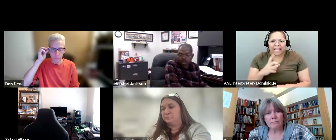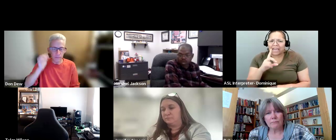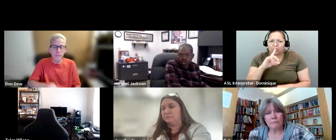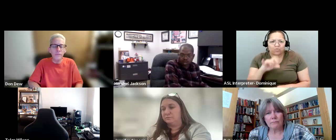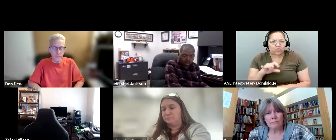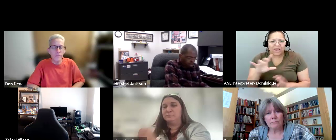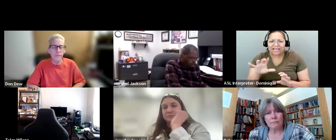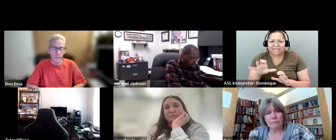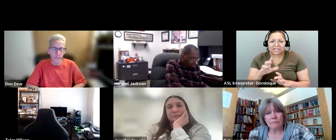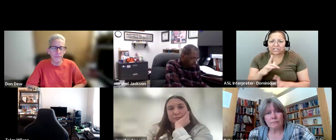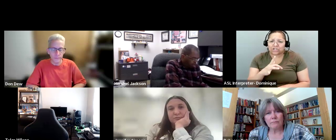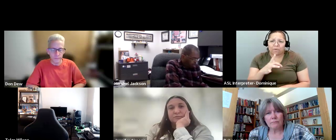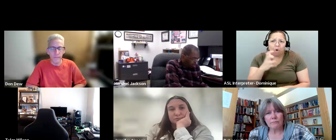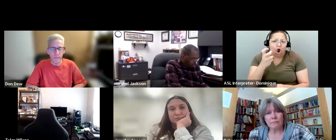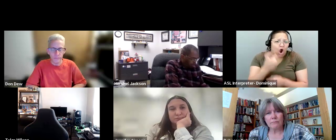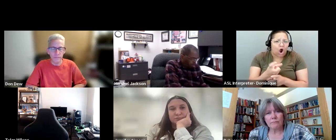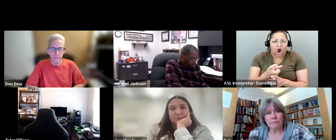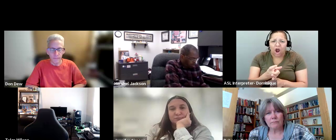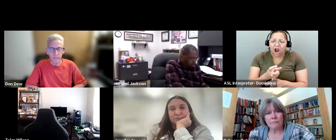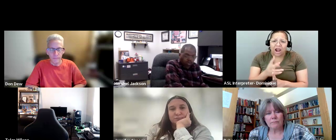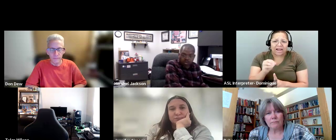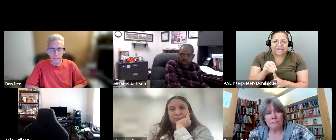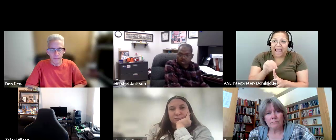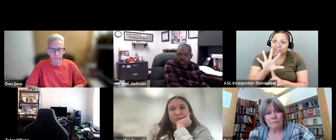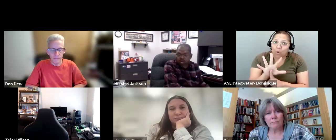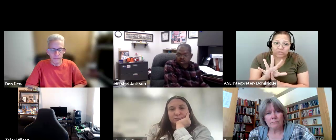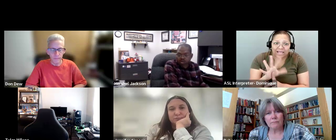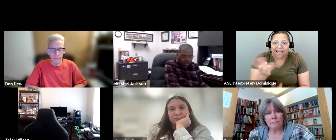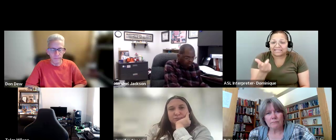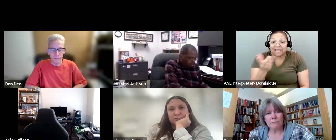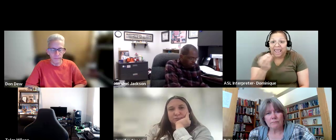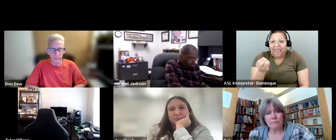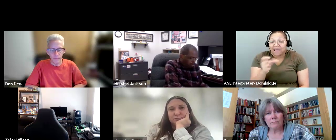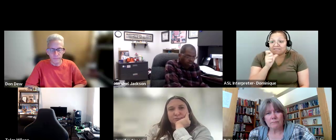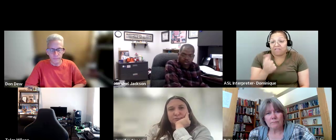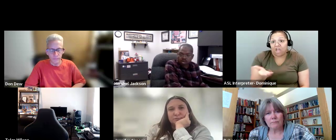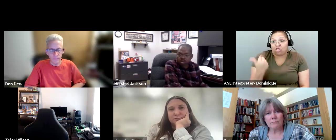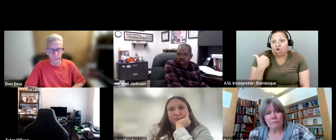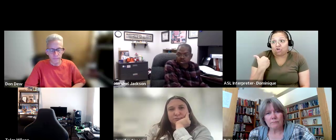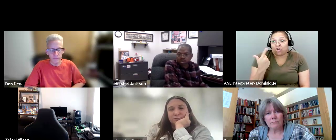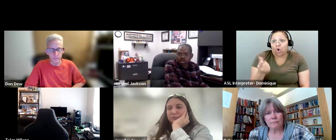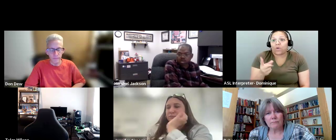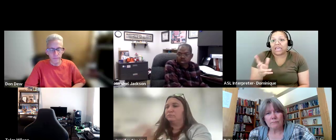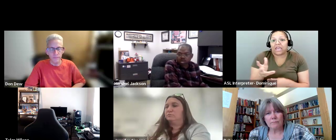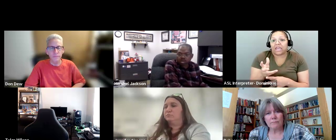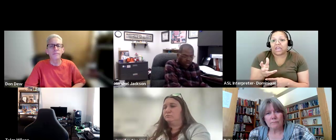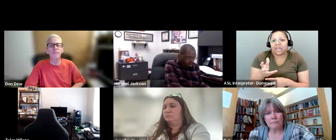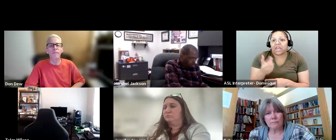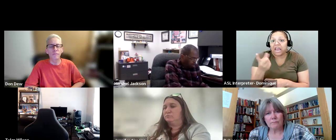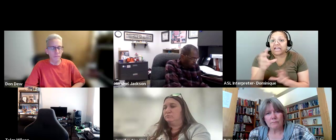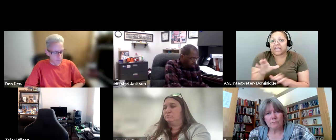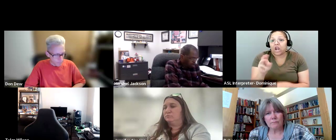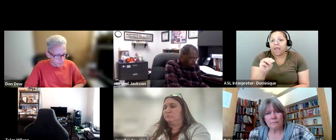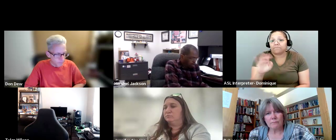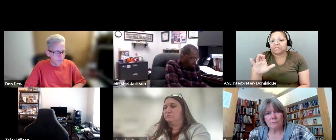hard hitting exposés. And not that long ago, he did one on the MCOs, the